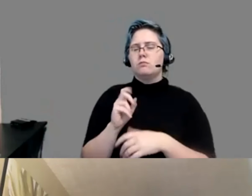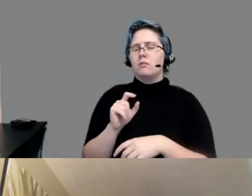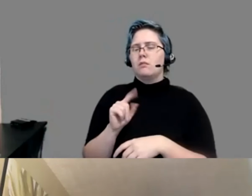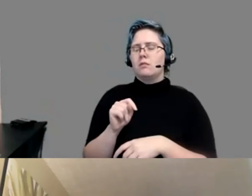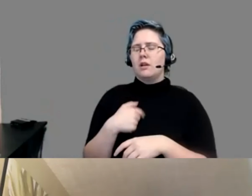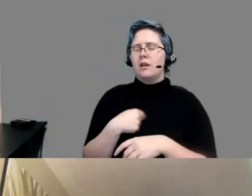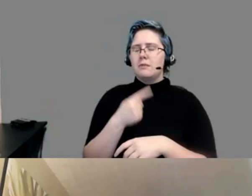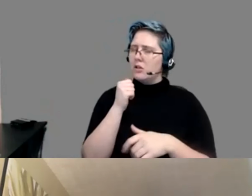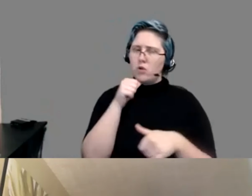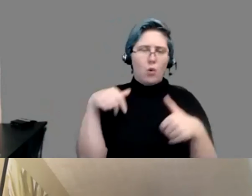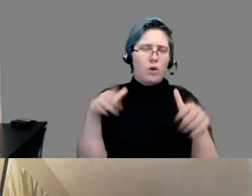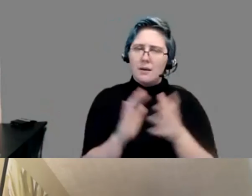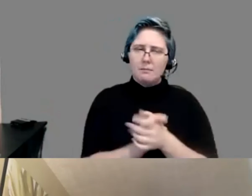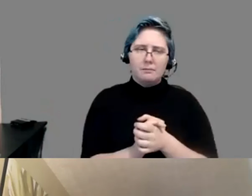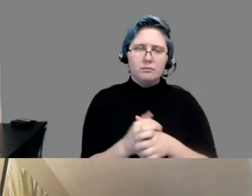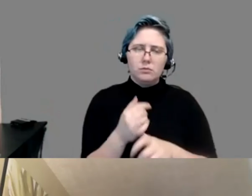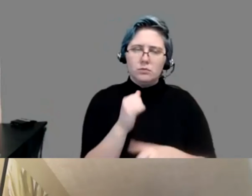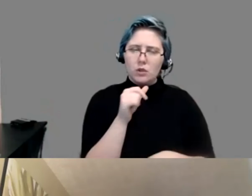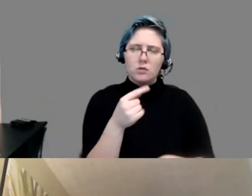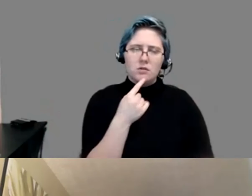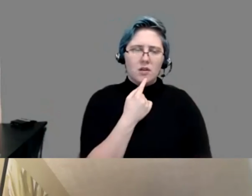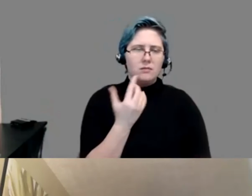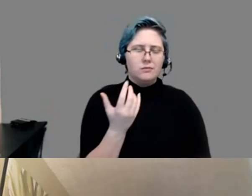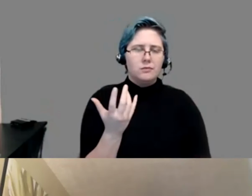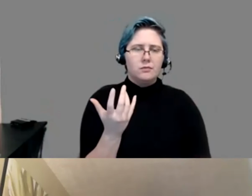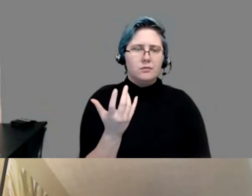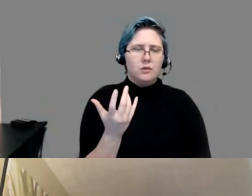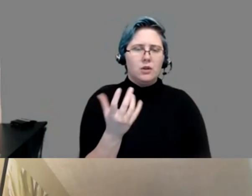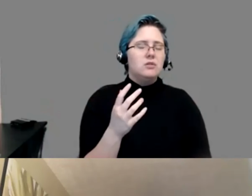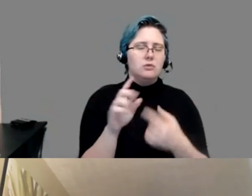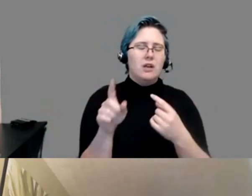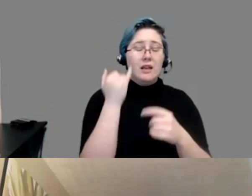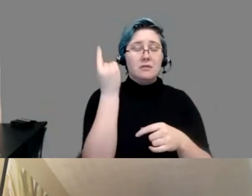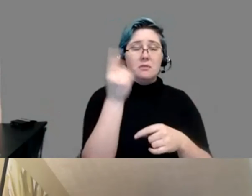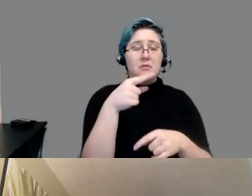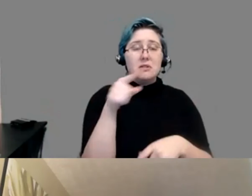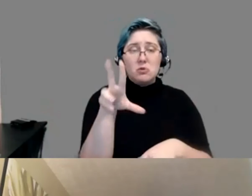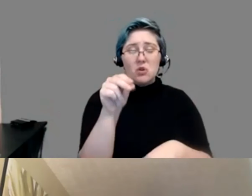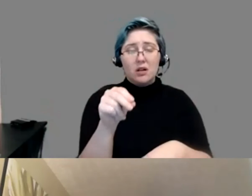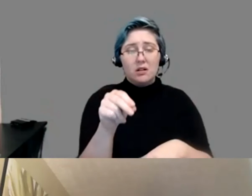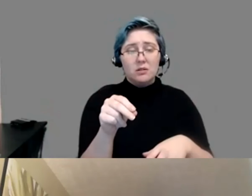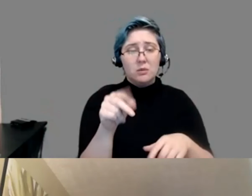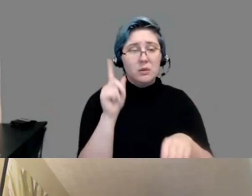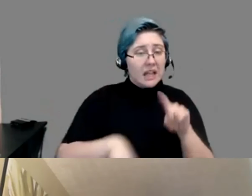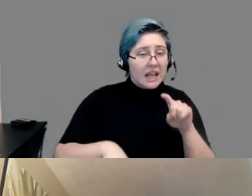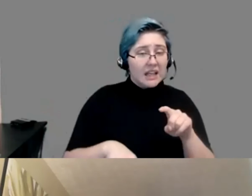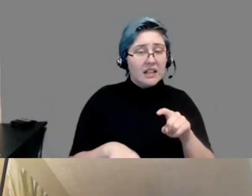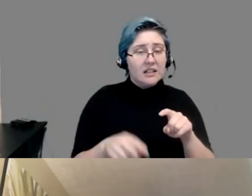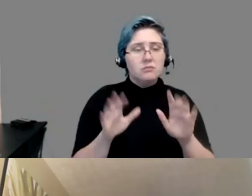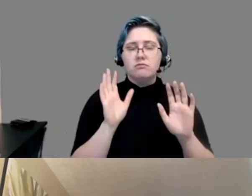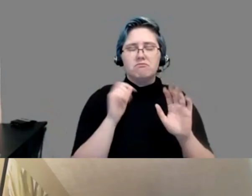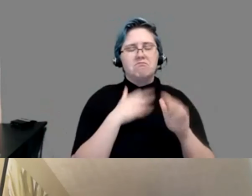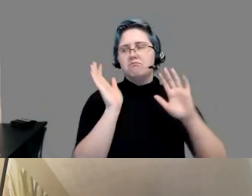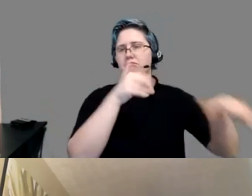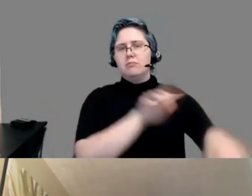give up. Don't say, once you hear no, we can't do that, go on to the next